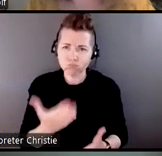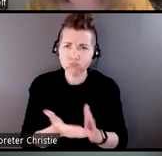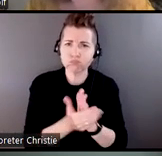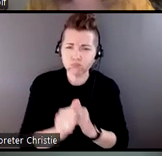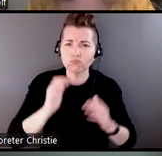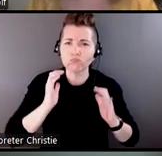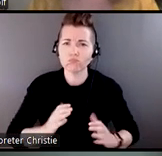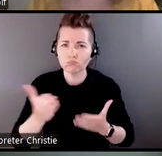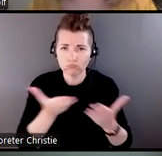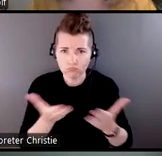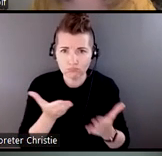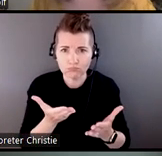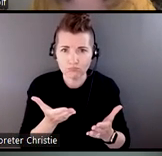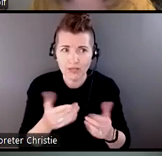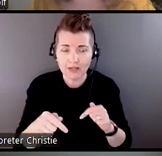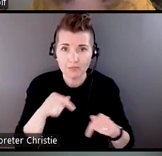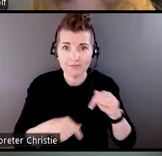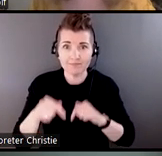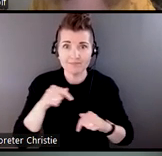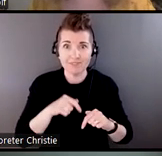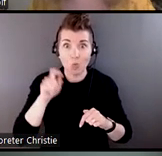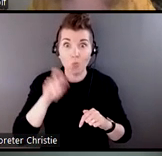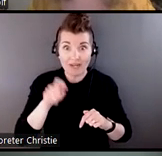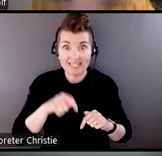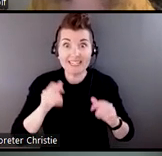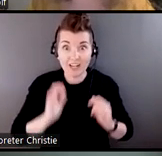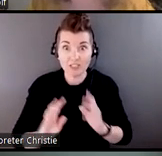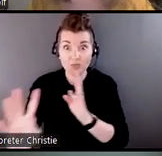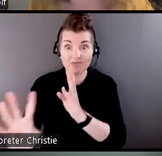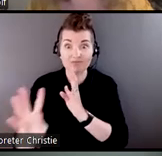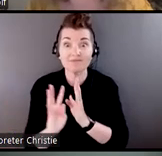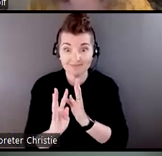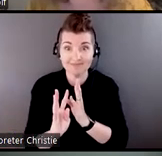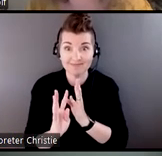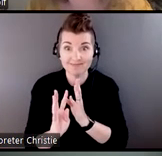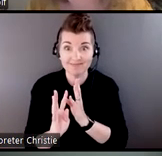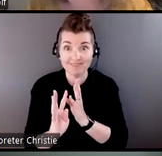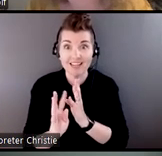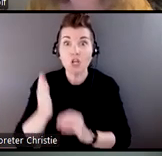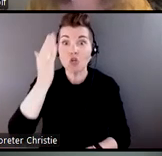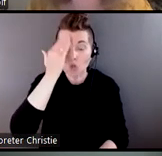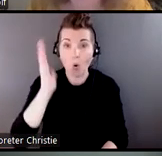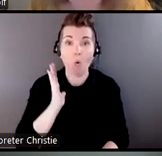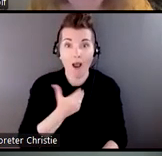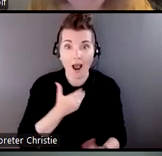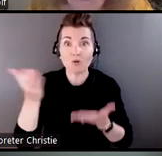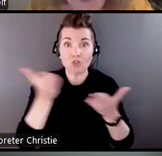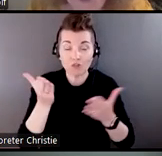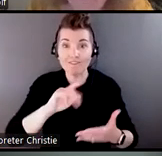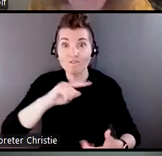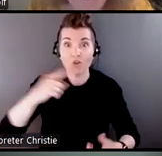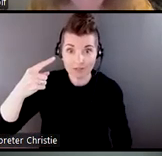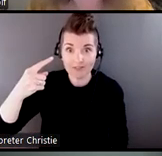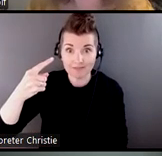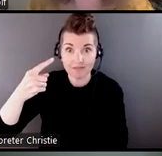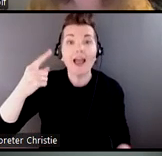first step is to get people through the door, or even to get people to even know about us and to know what it is that we